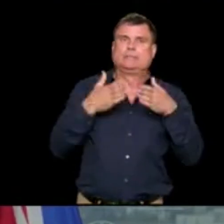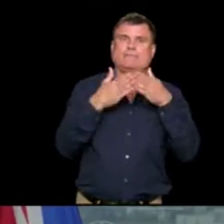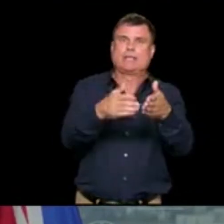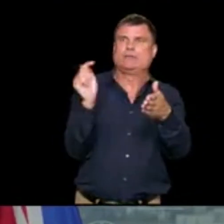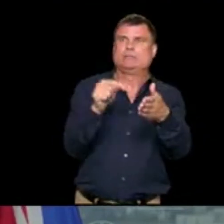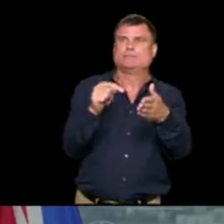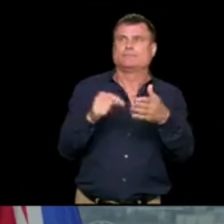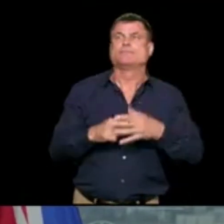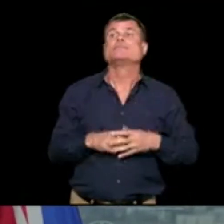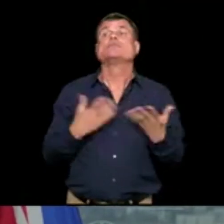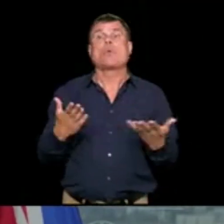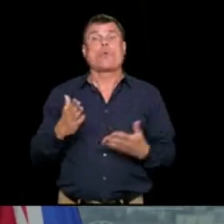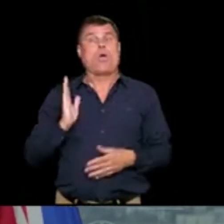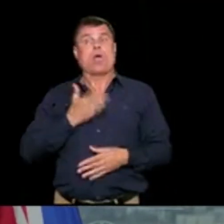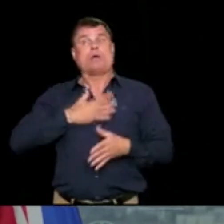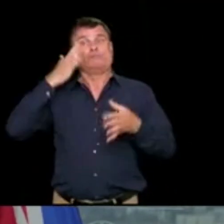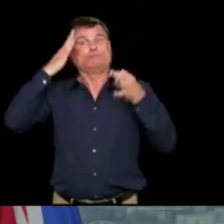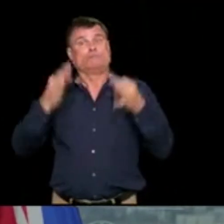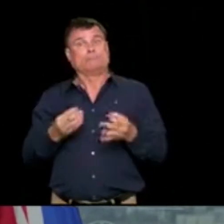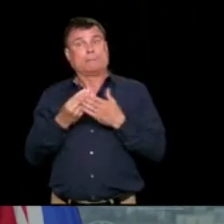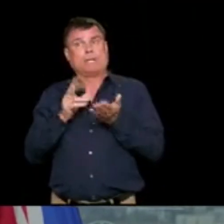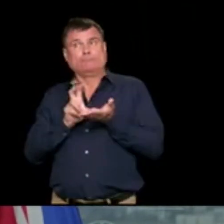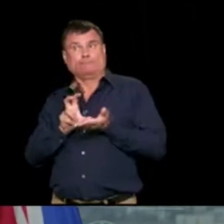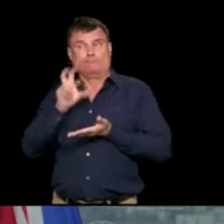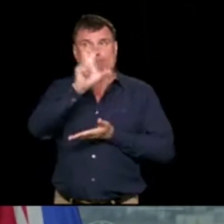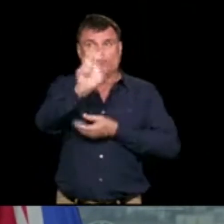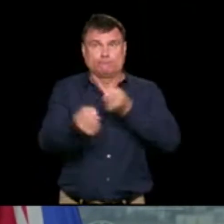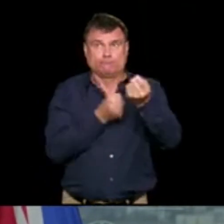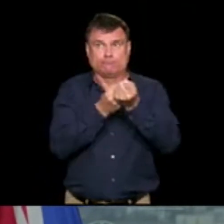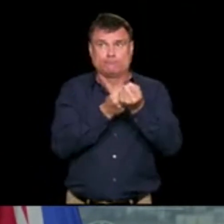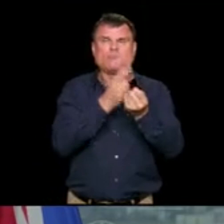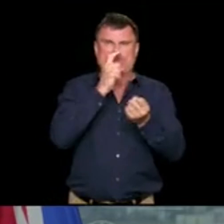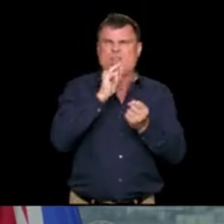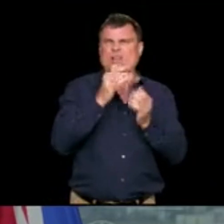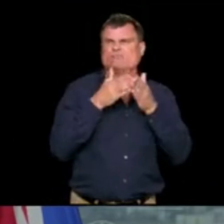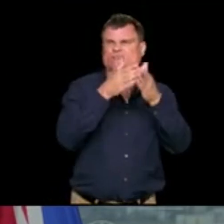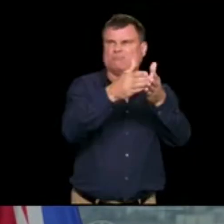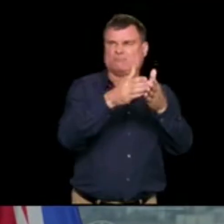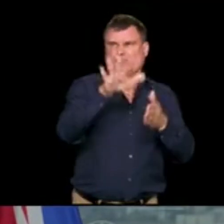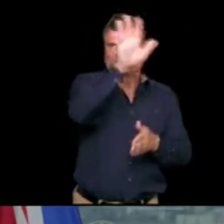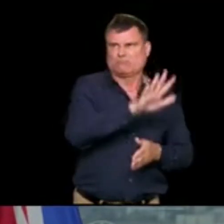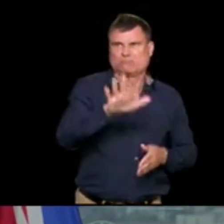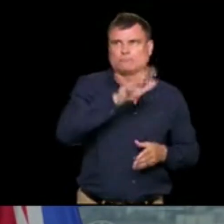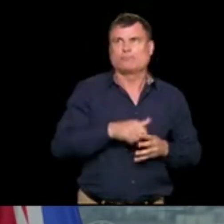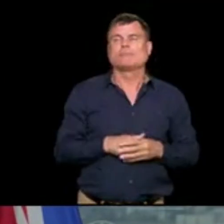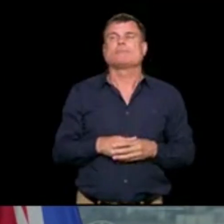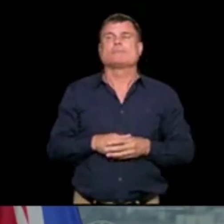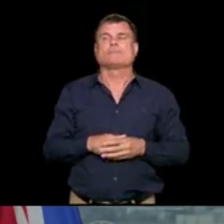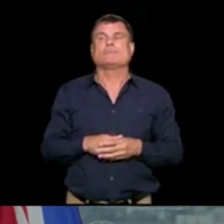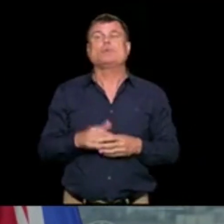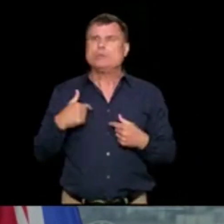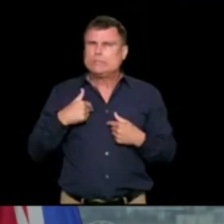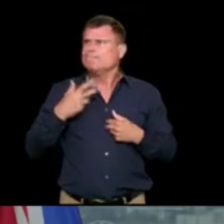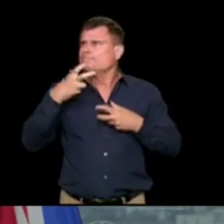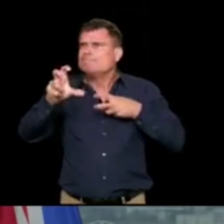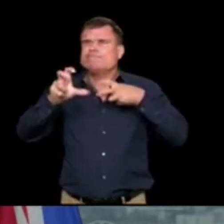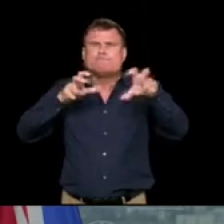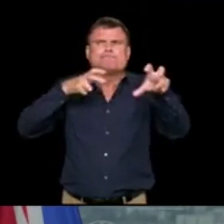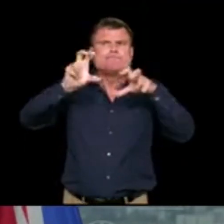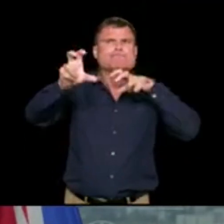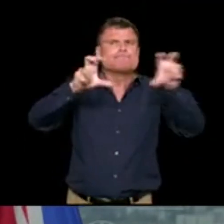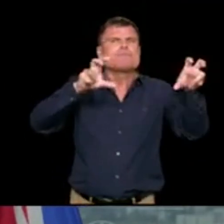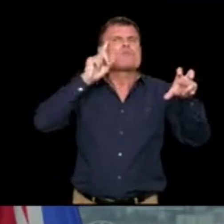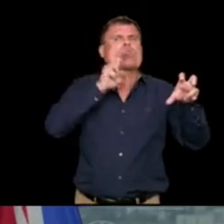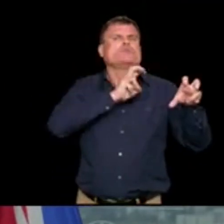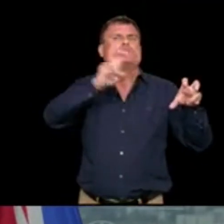The decision to invest further in public transit during this difficult time is consistent with the historic investments in public transit that we have made